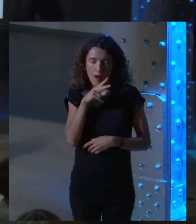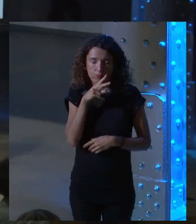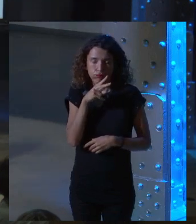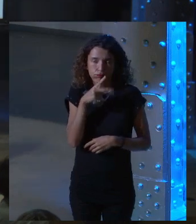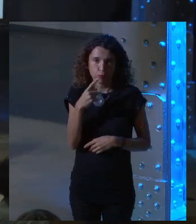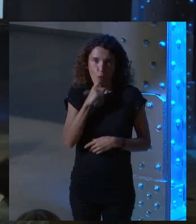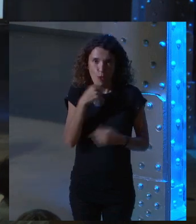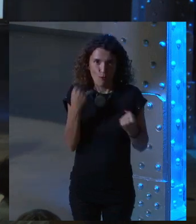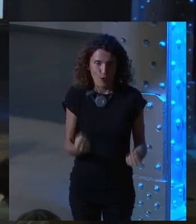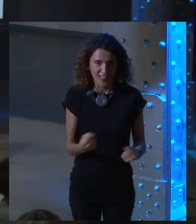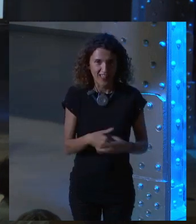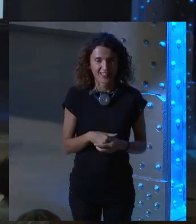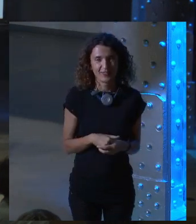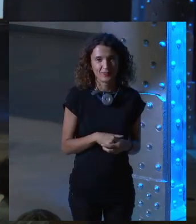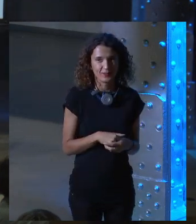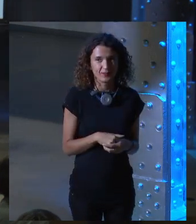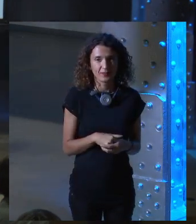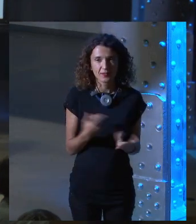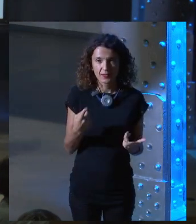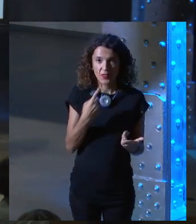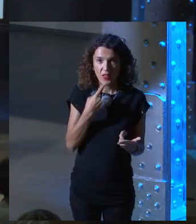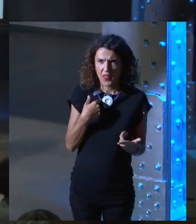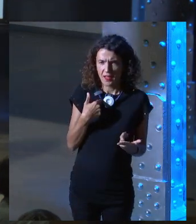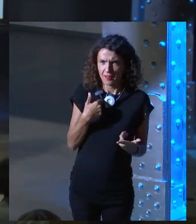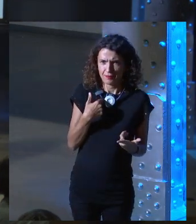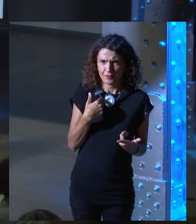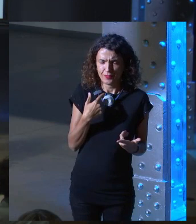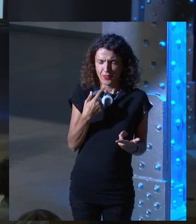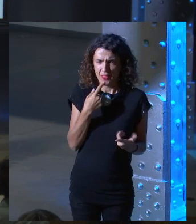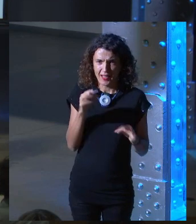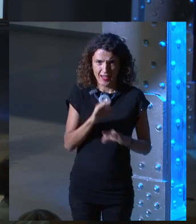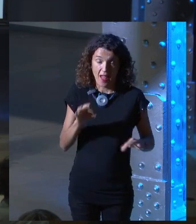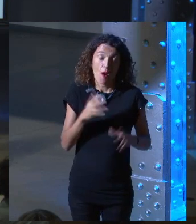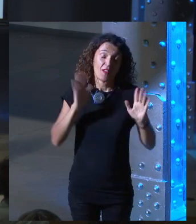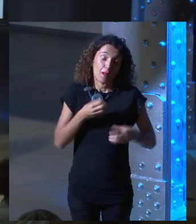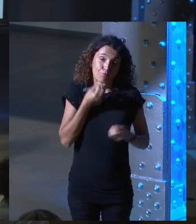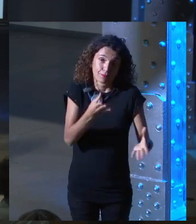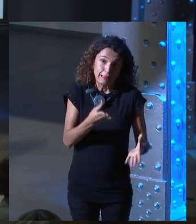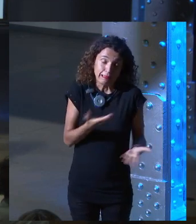Okay, you didn't have to say that. No, I didn't have to say it, but I said it.